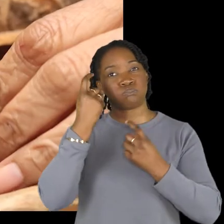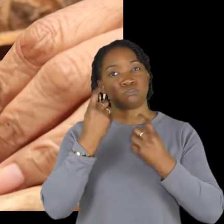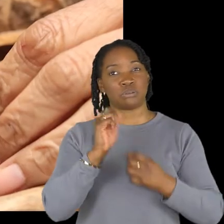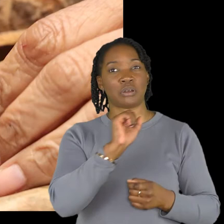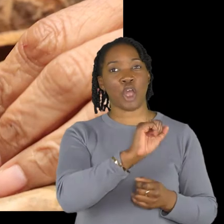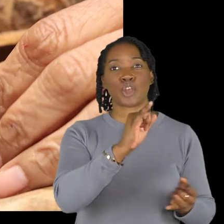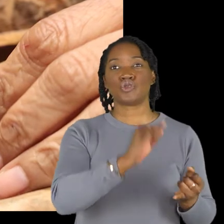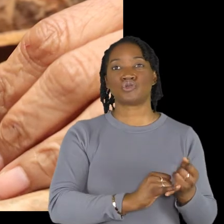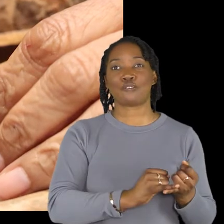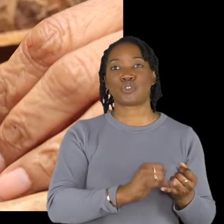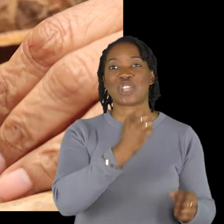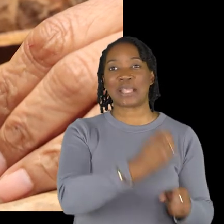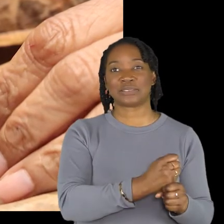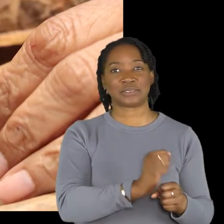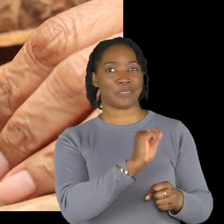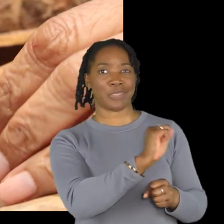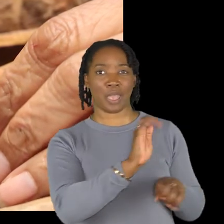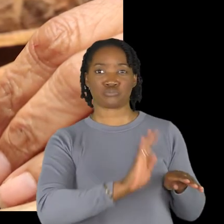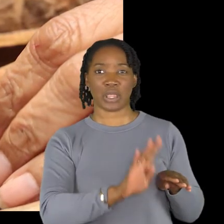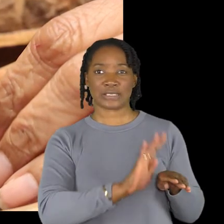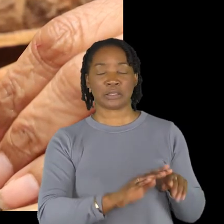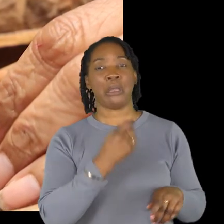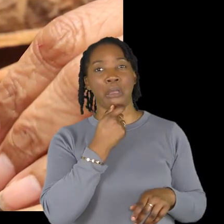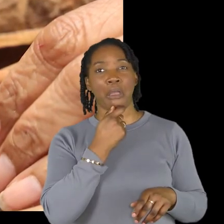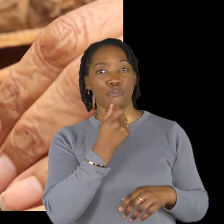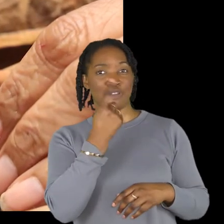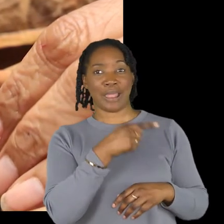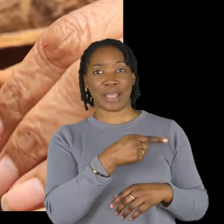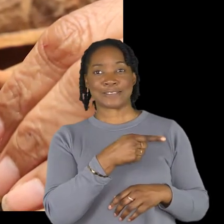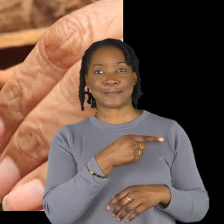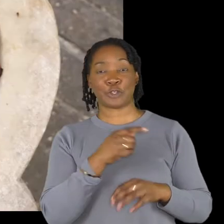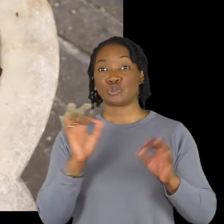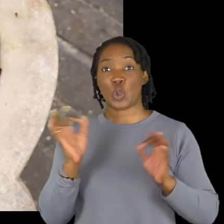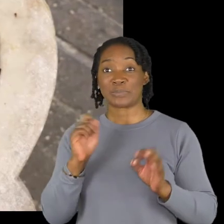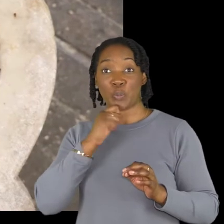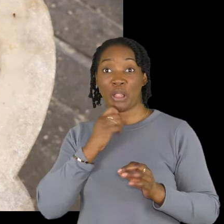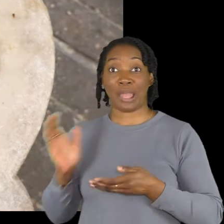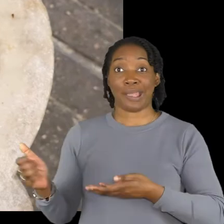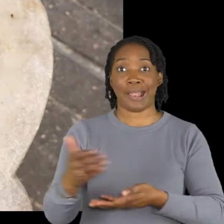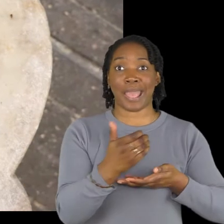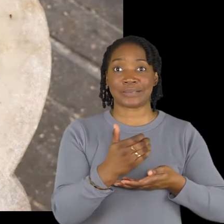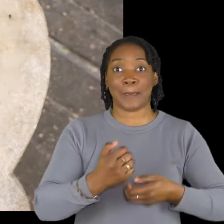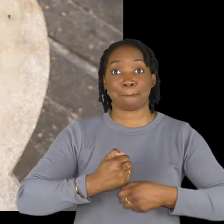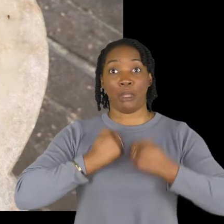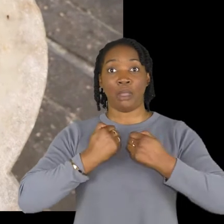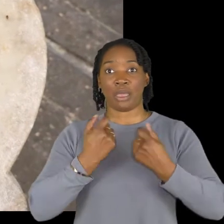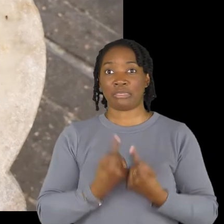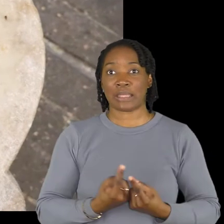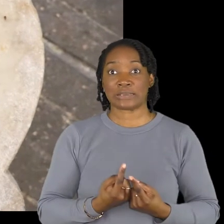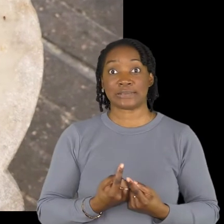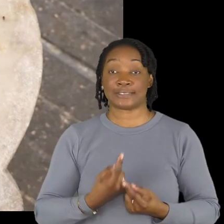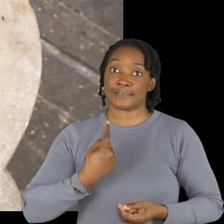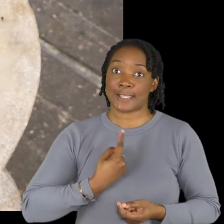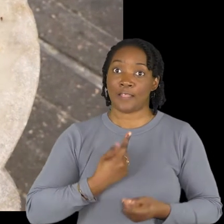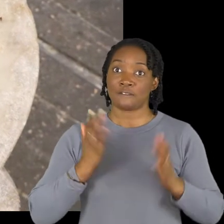their practice, you realized that no one was also going to collect your stuff. That you were, if you didn't keep